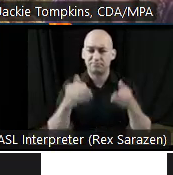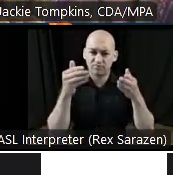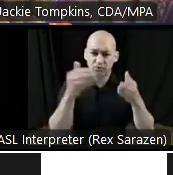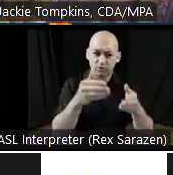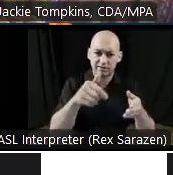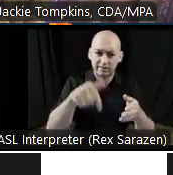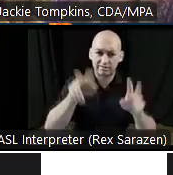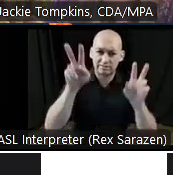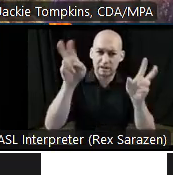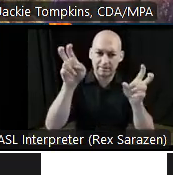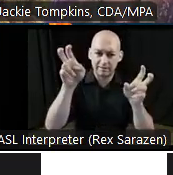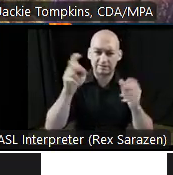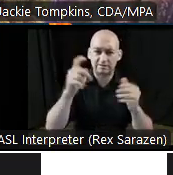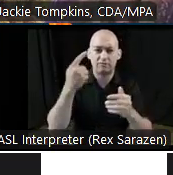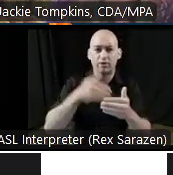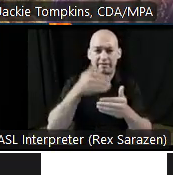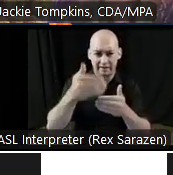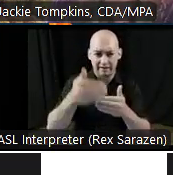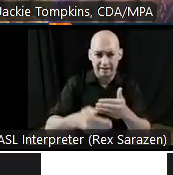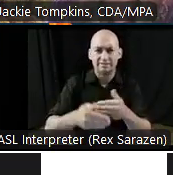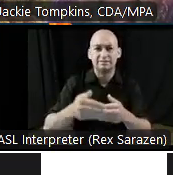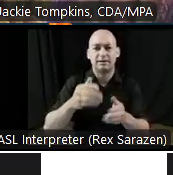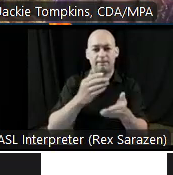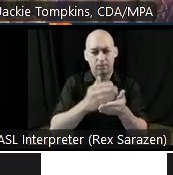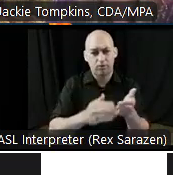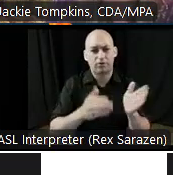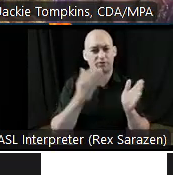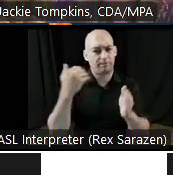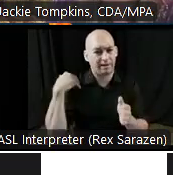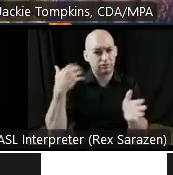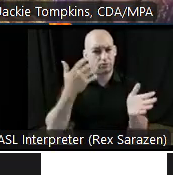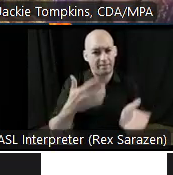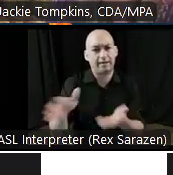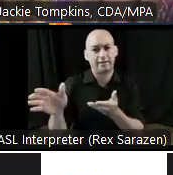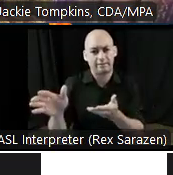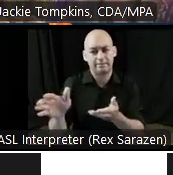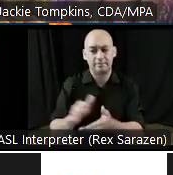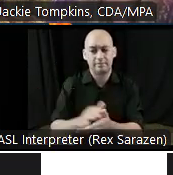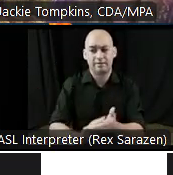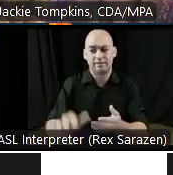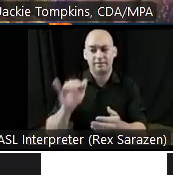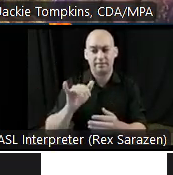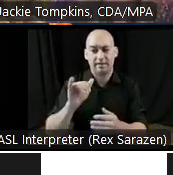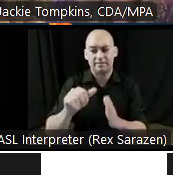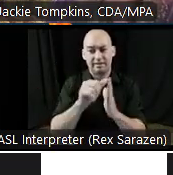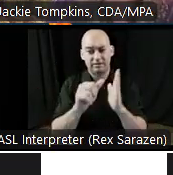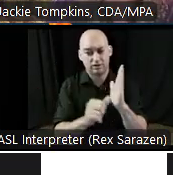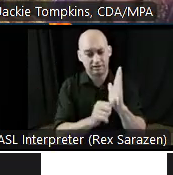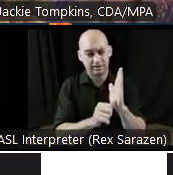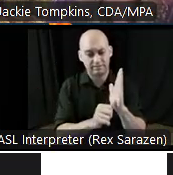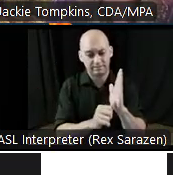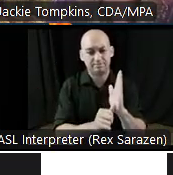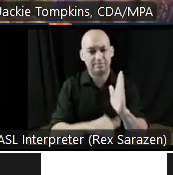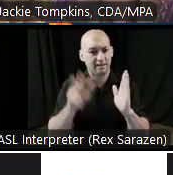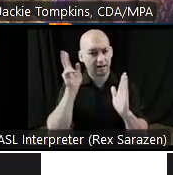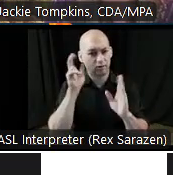next iteration of the Master Plan for Aging initiatives. So that is our agenda today, is hearing from those